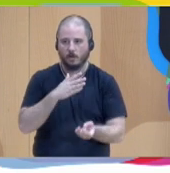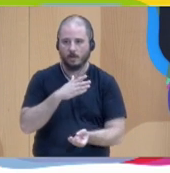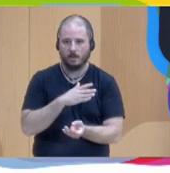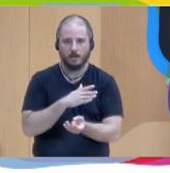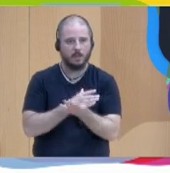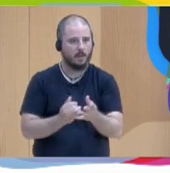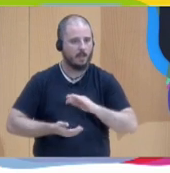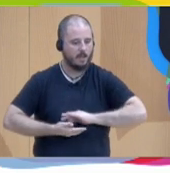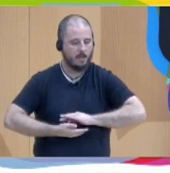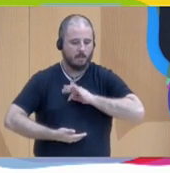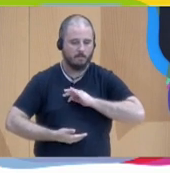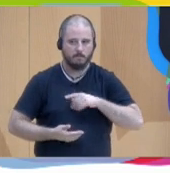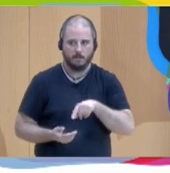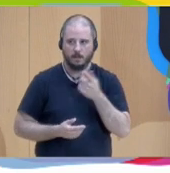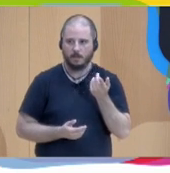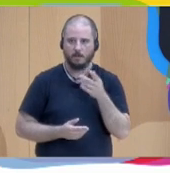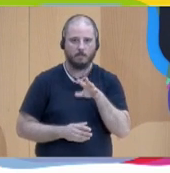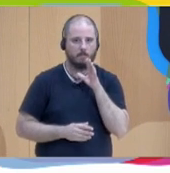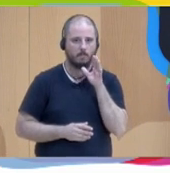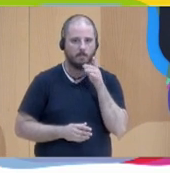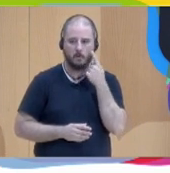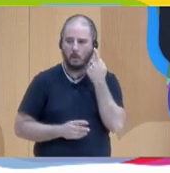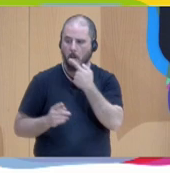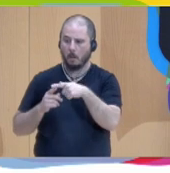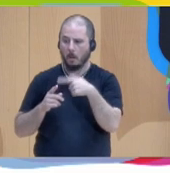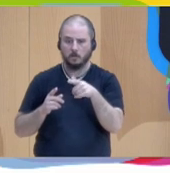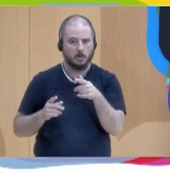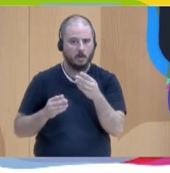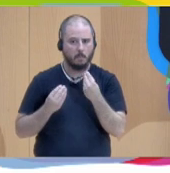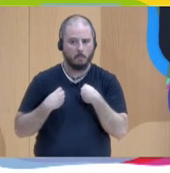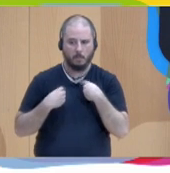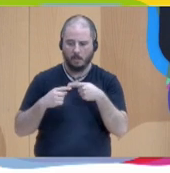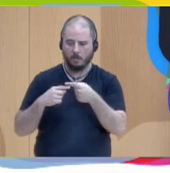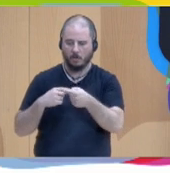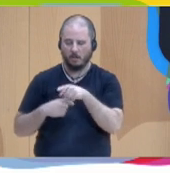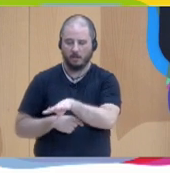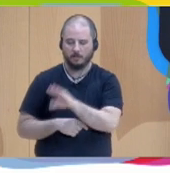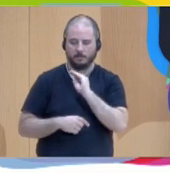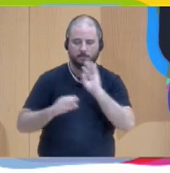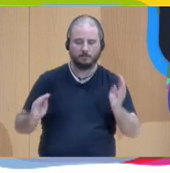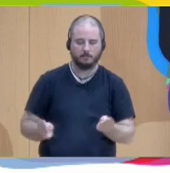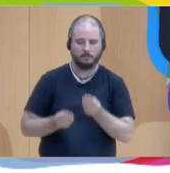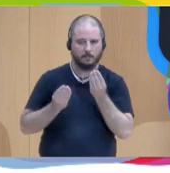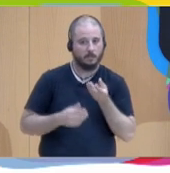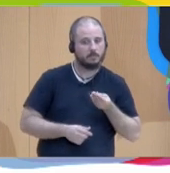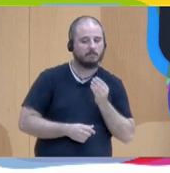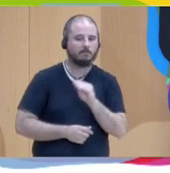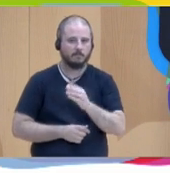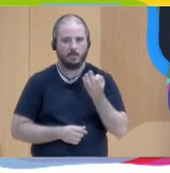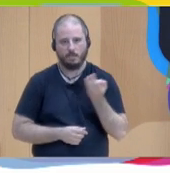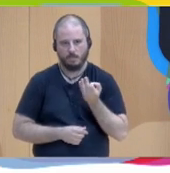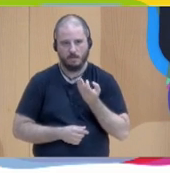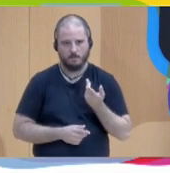what is happening in everyday life. And this is a question about the research, knowledge,